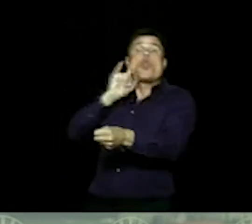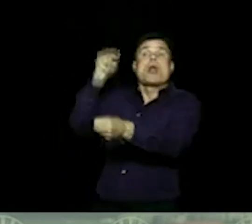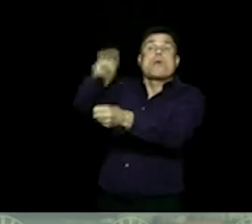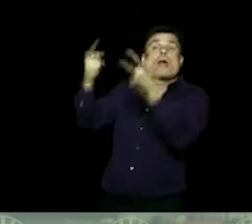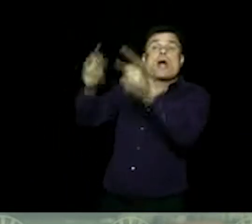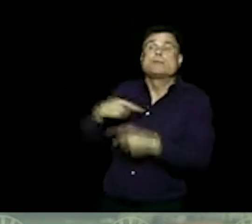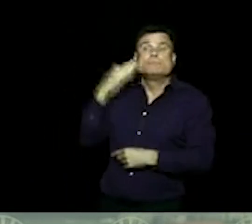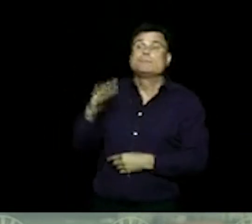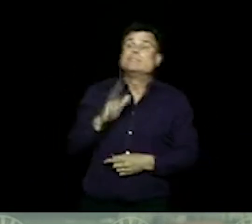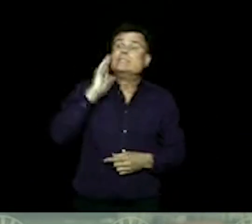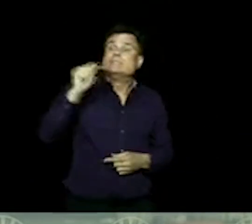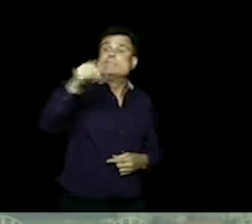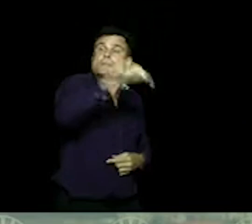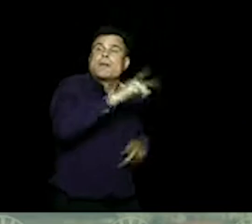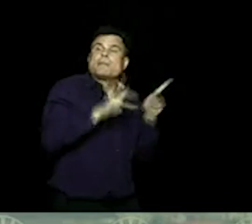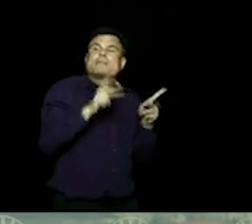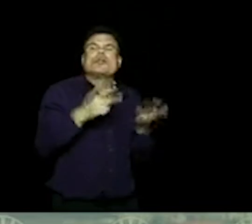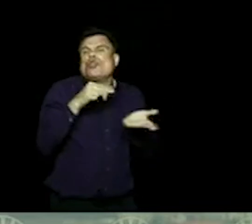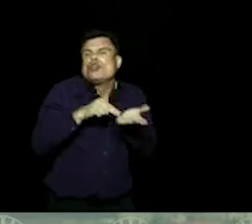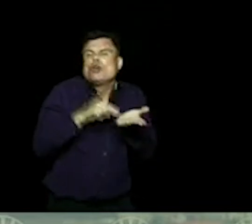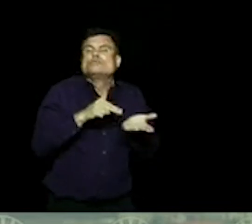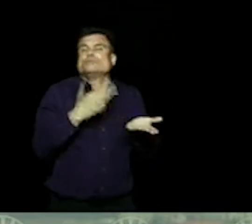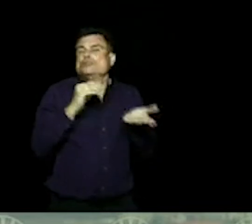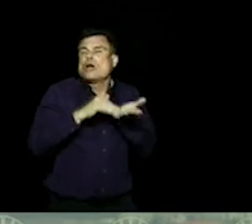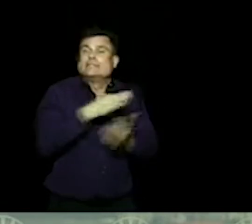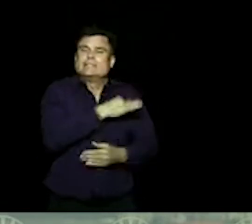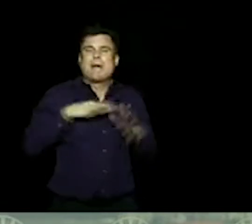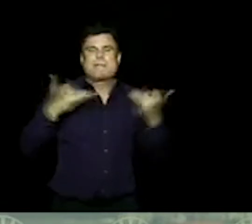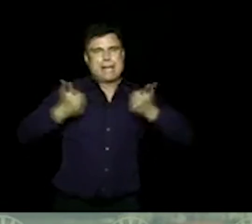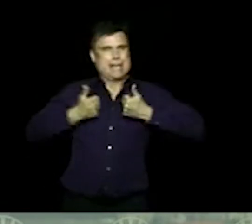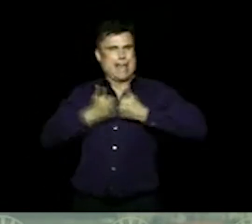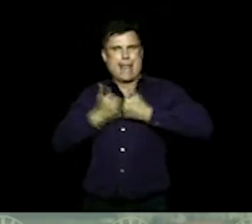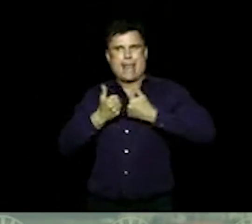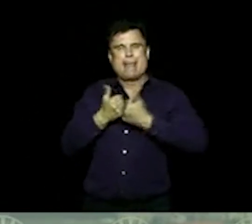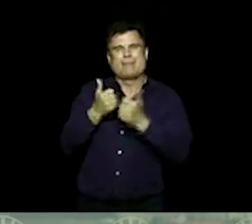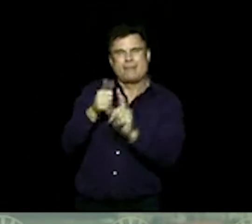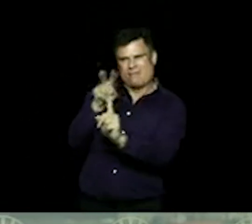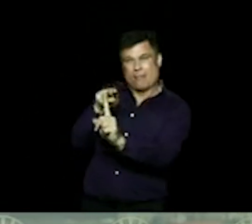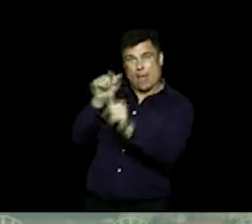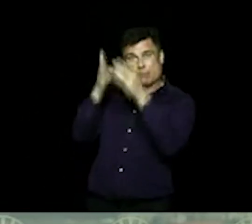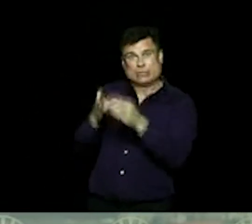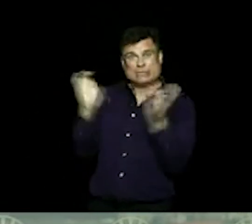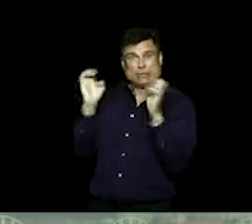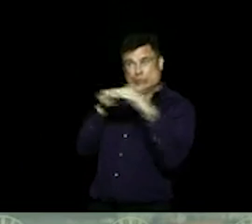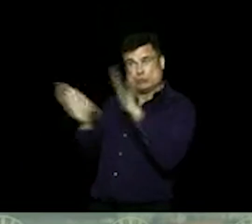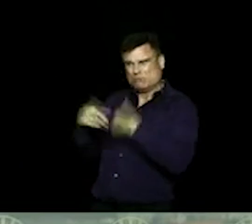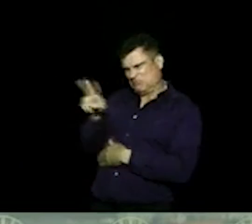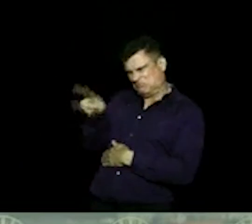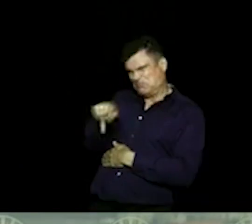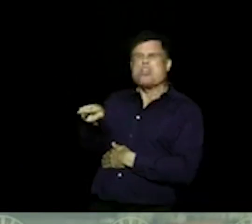the emergency rooms, in particular with Indigenous people and perhaps others. And if true, it's